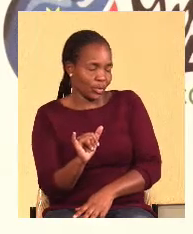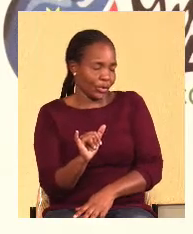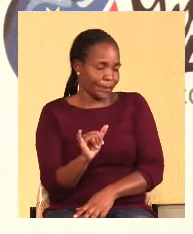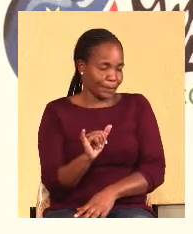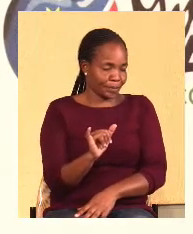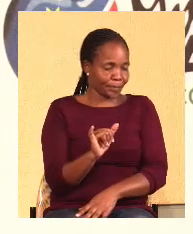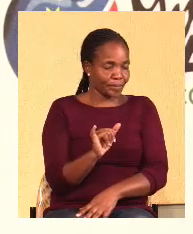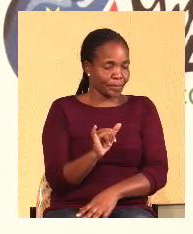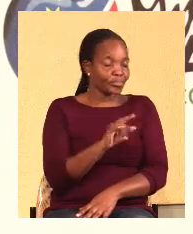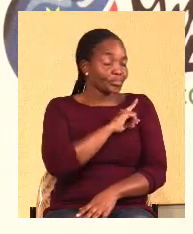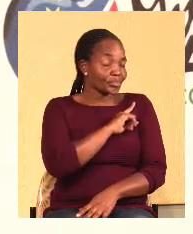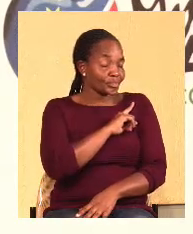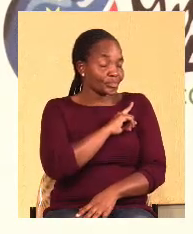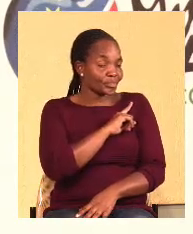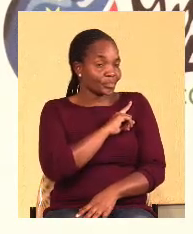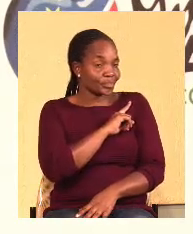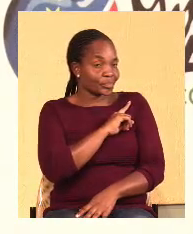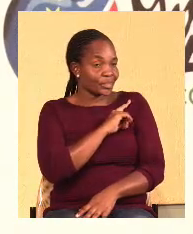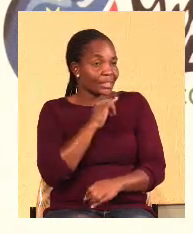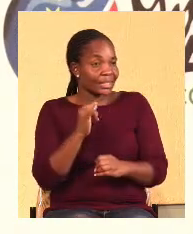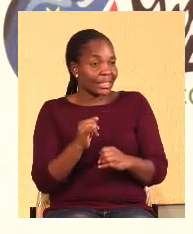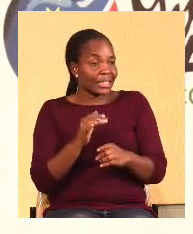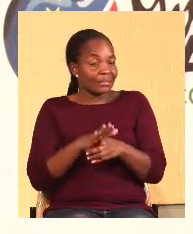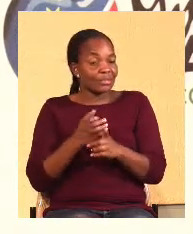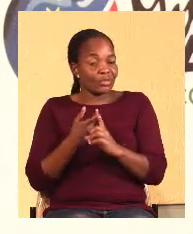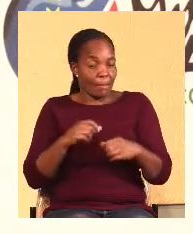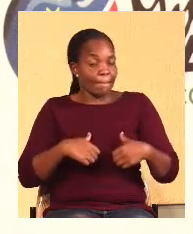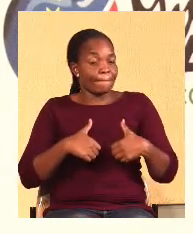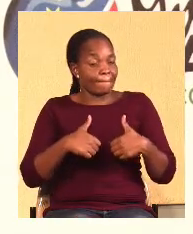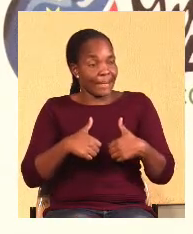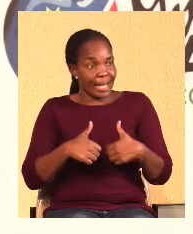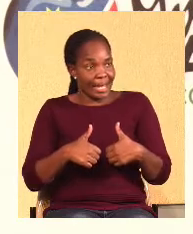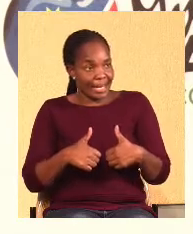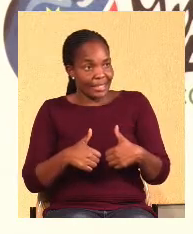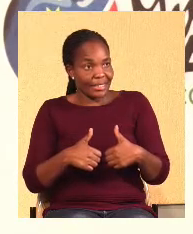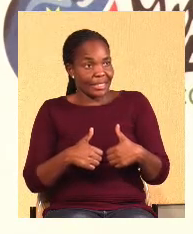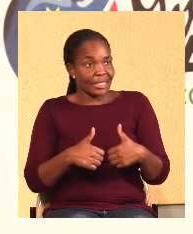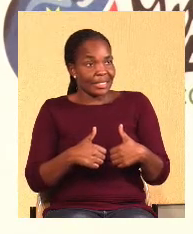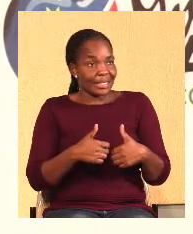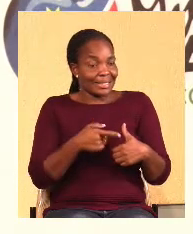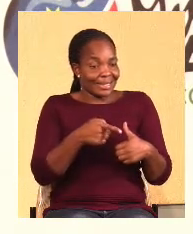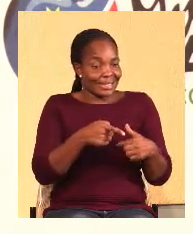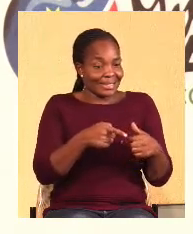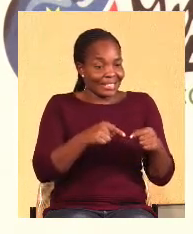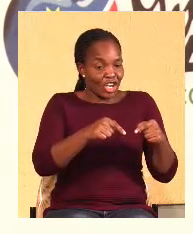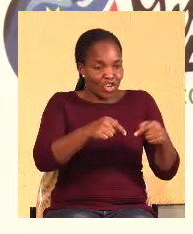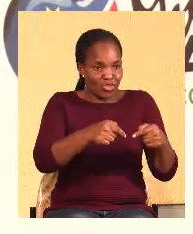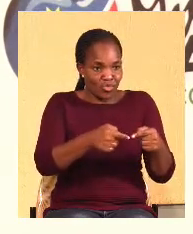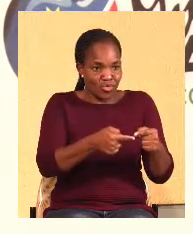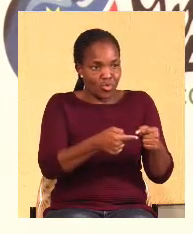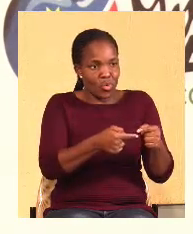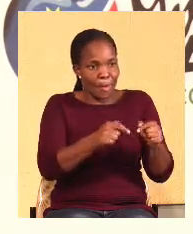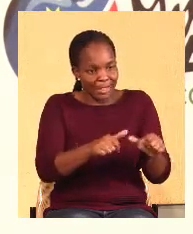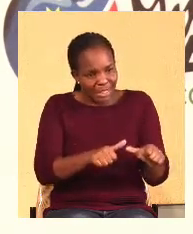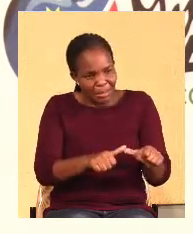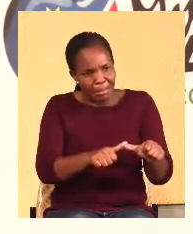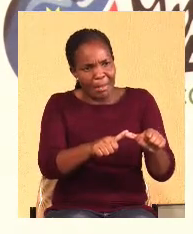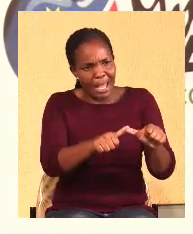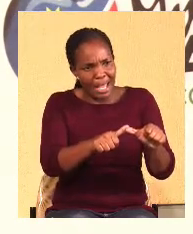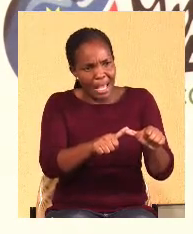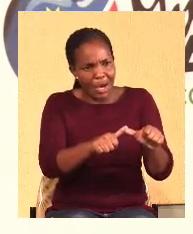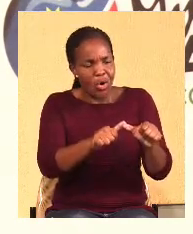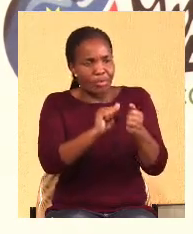at the end of the day, that will then inform us whether or not we need to extend the restrictions that are in place now. We need to relax